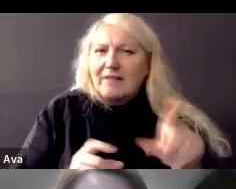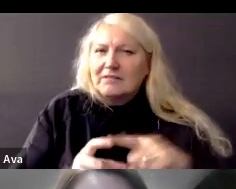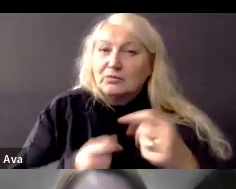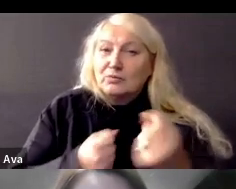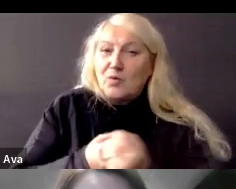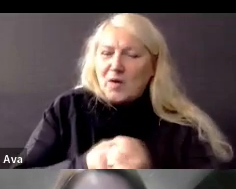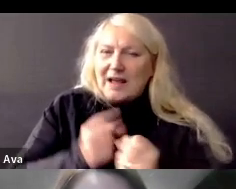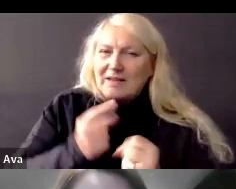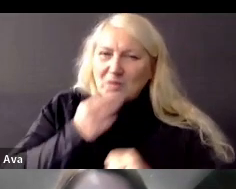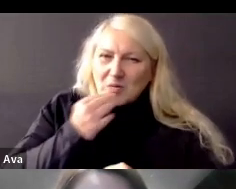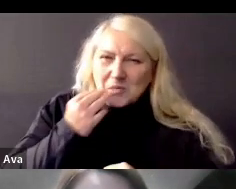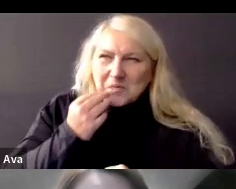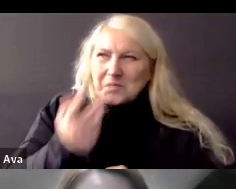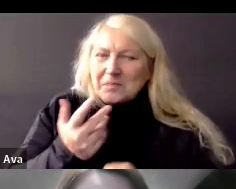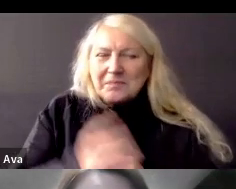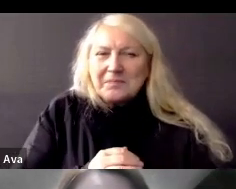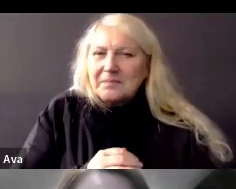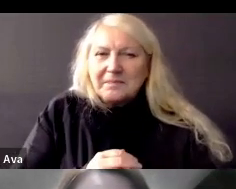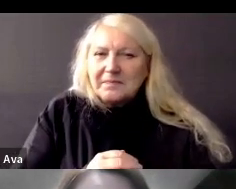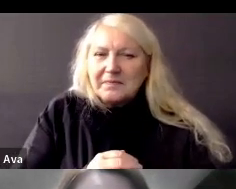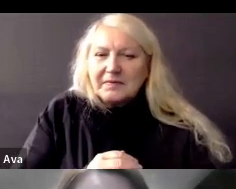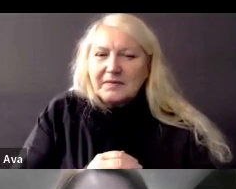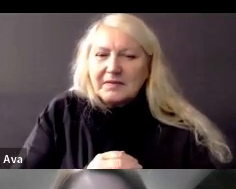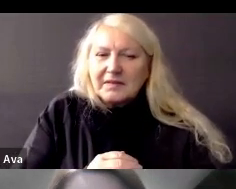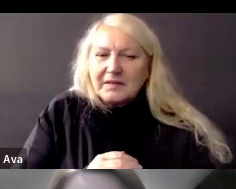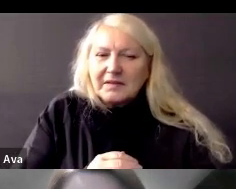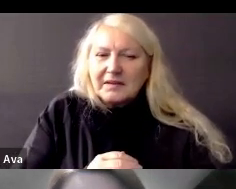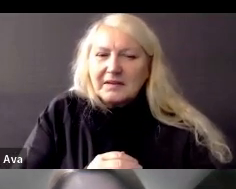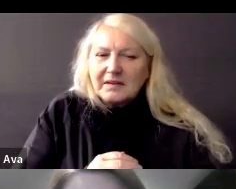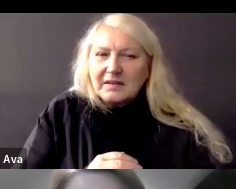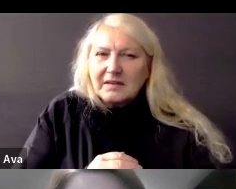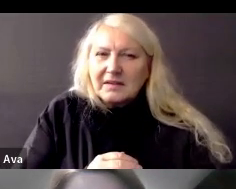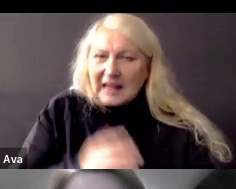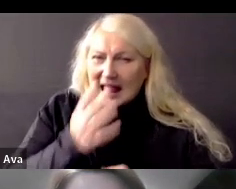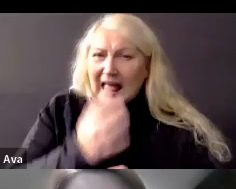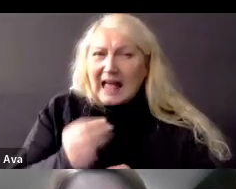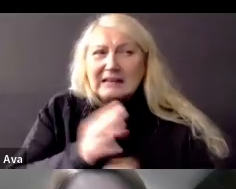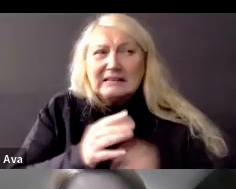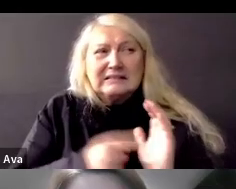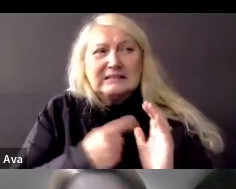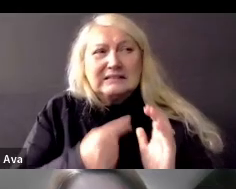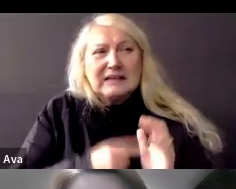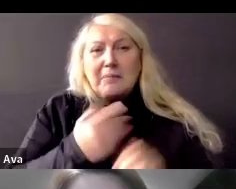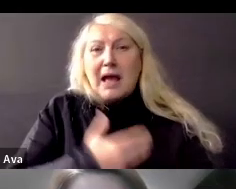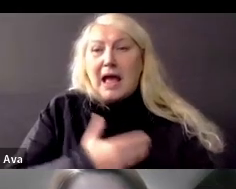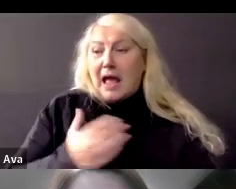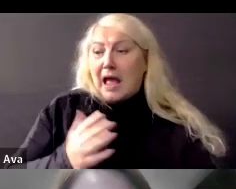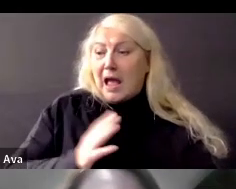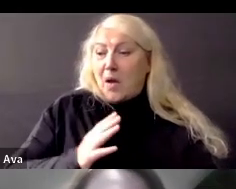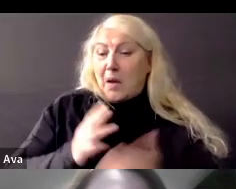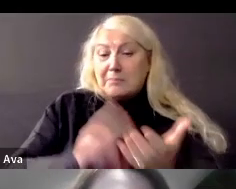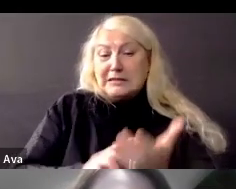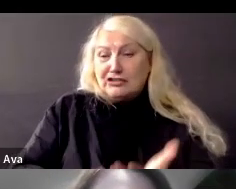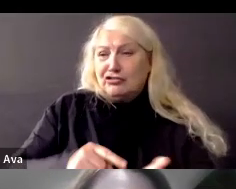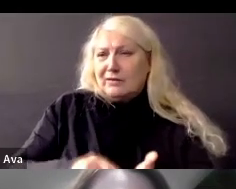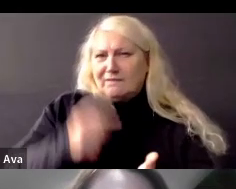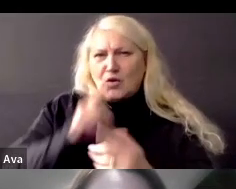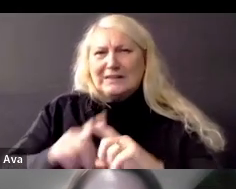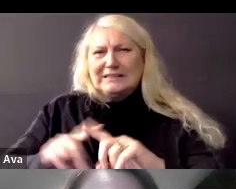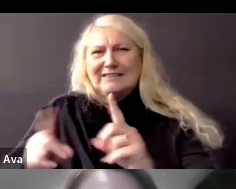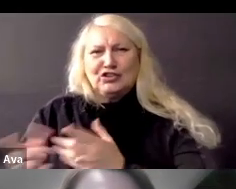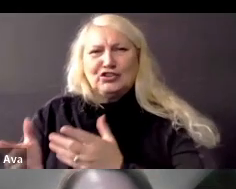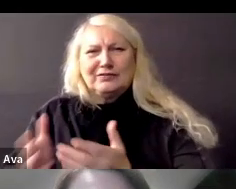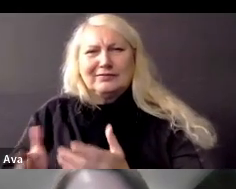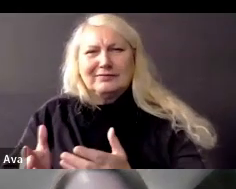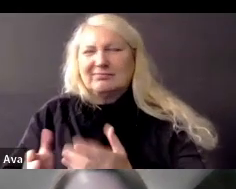but our petition was for other services. Even though we